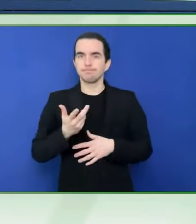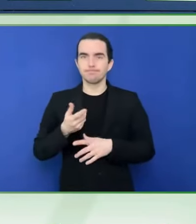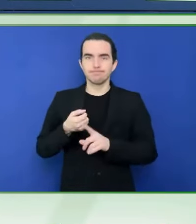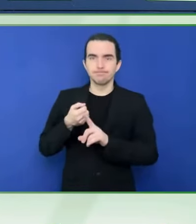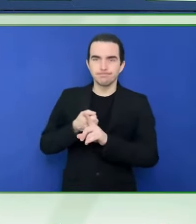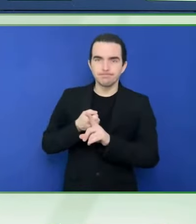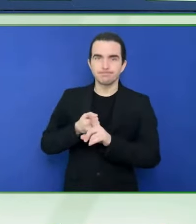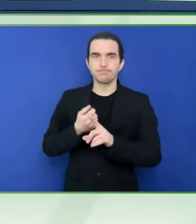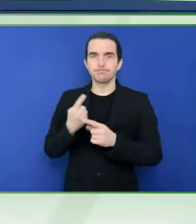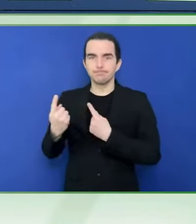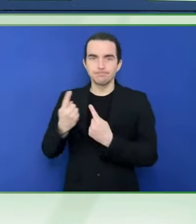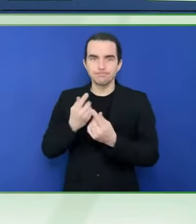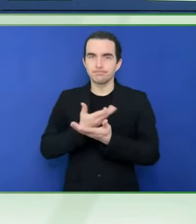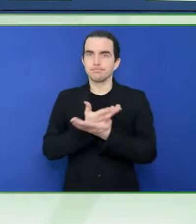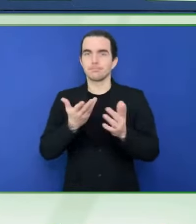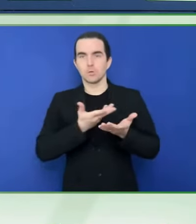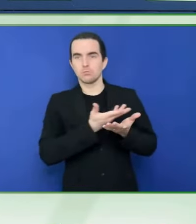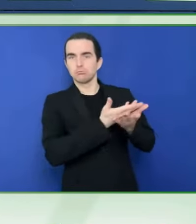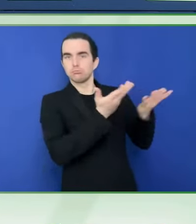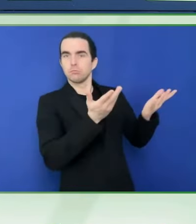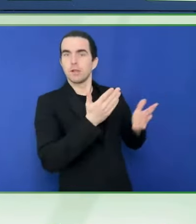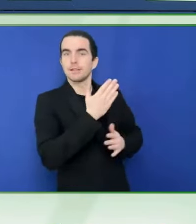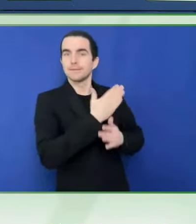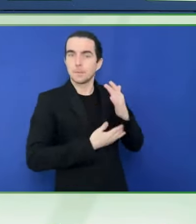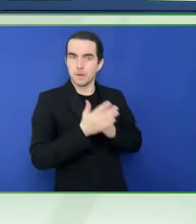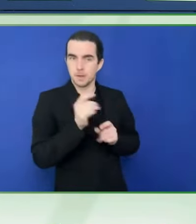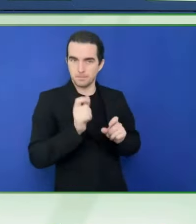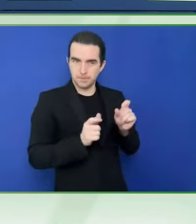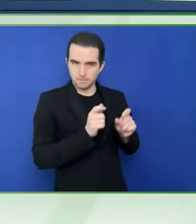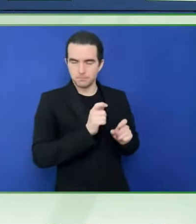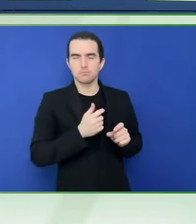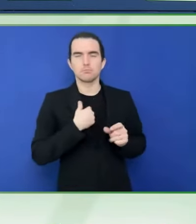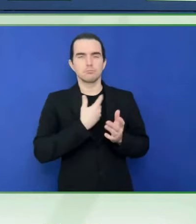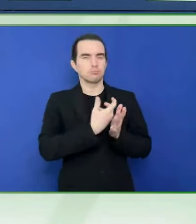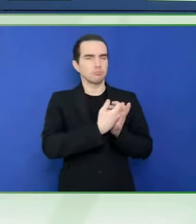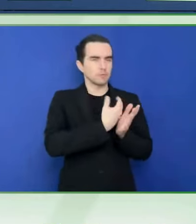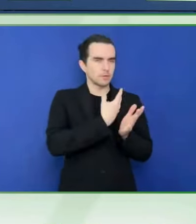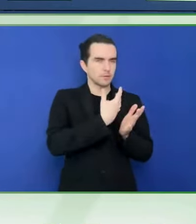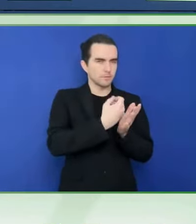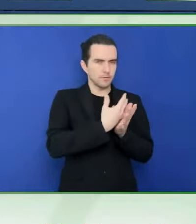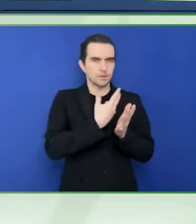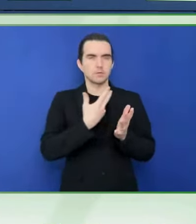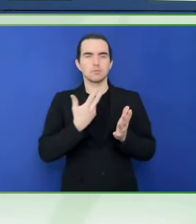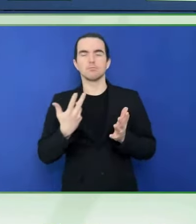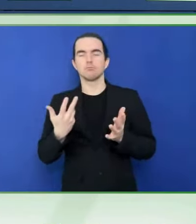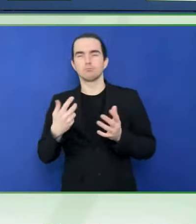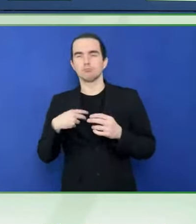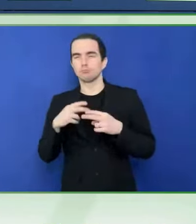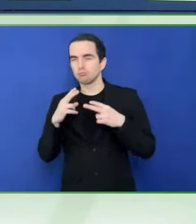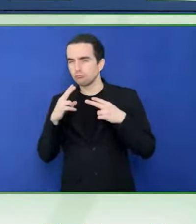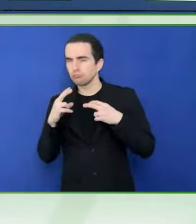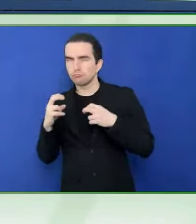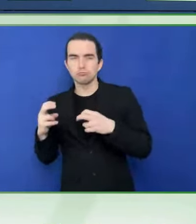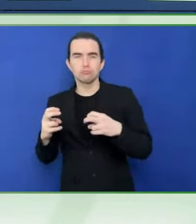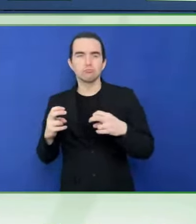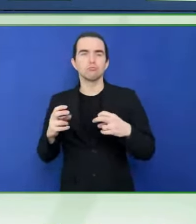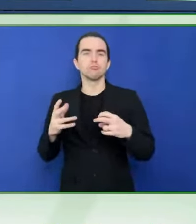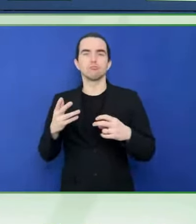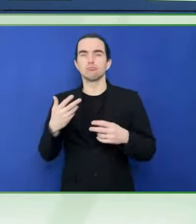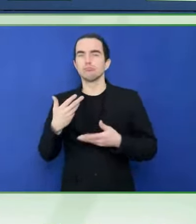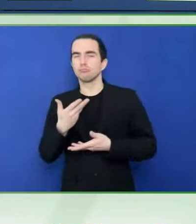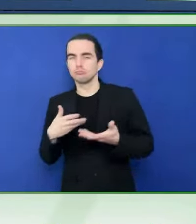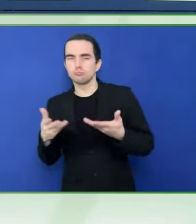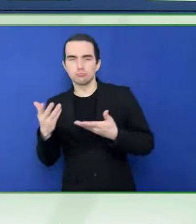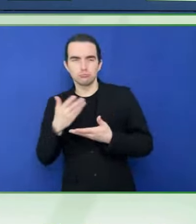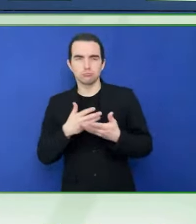At first, a little bit of history. When we started operating in 2014, the reality